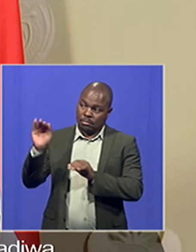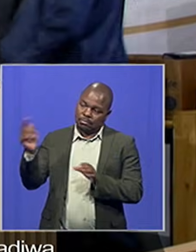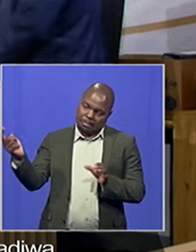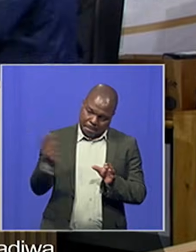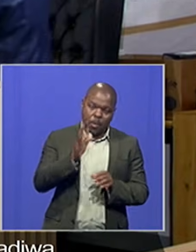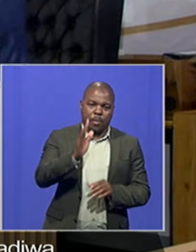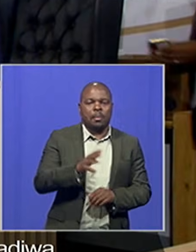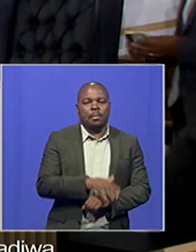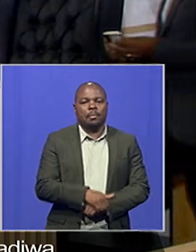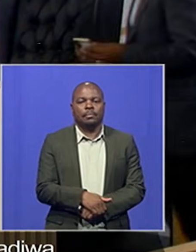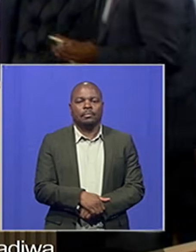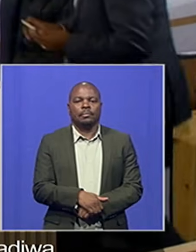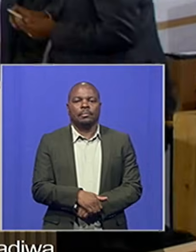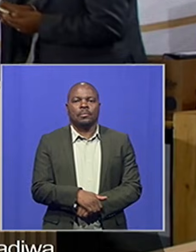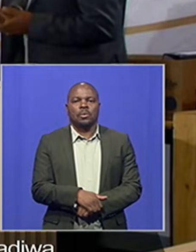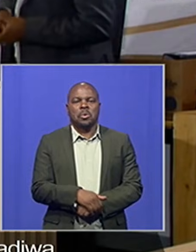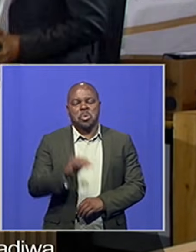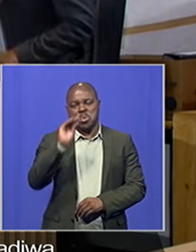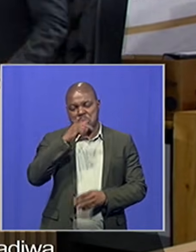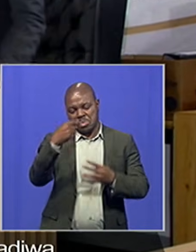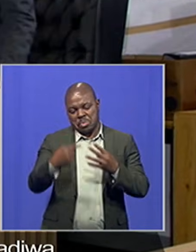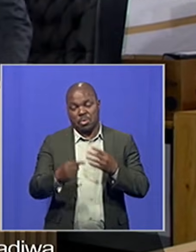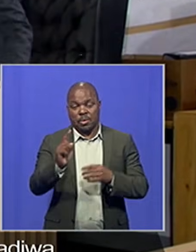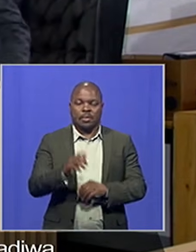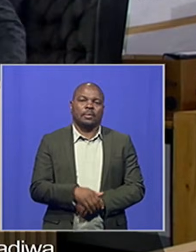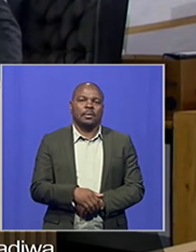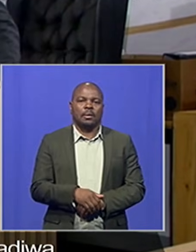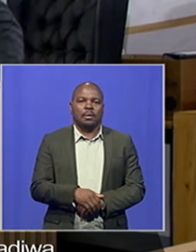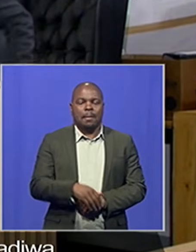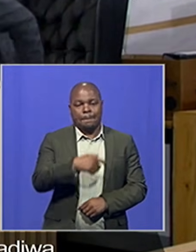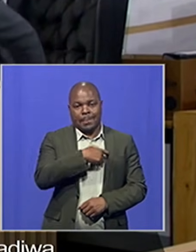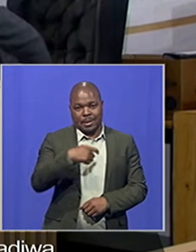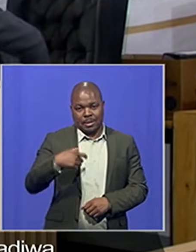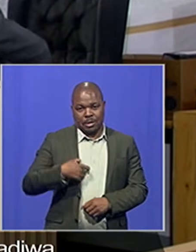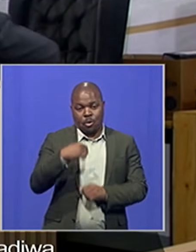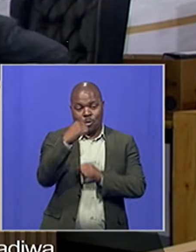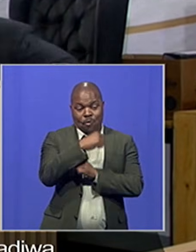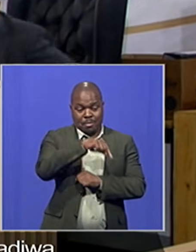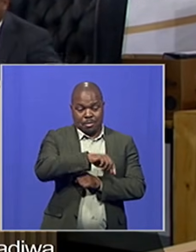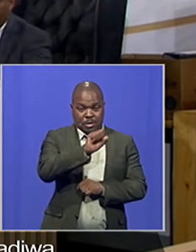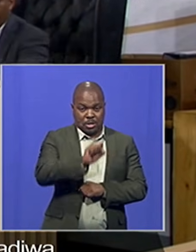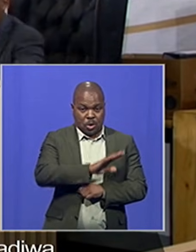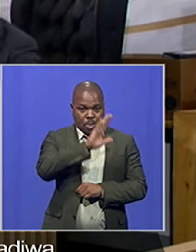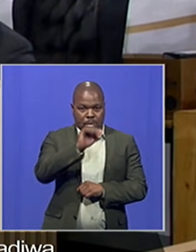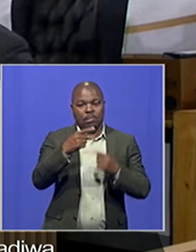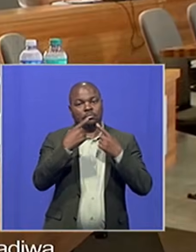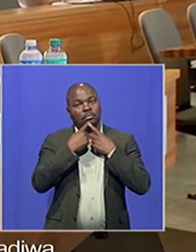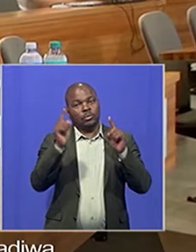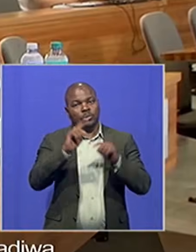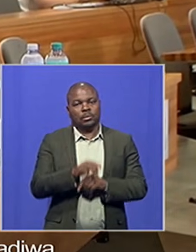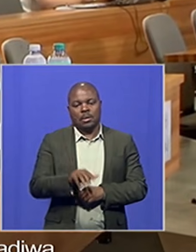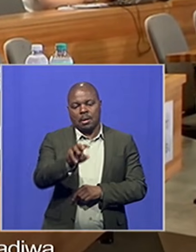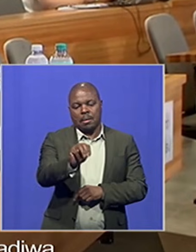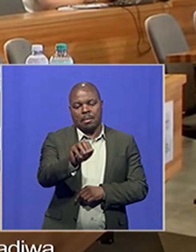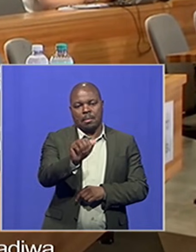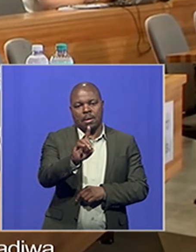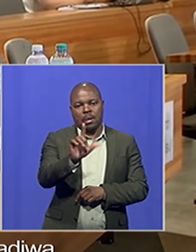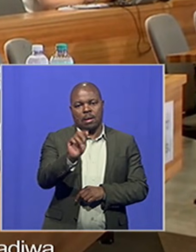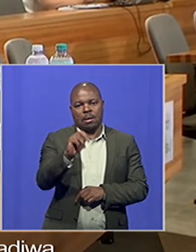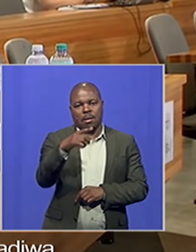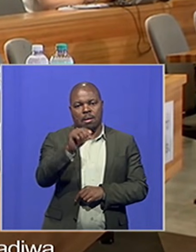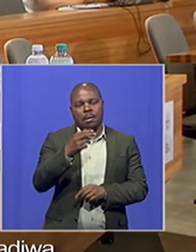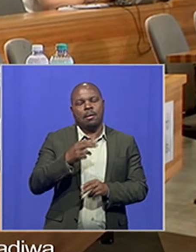again. Mo kgasong eno solofela go utlwa fa kantoro ya mopresidente wa Afrika Borwa e tlhomamisitse fa pegelo ya bofelo ya komishini